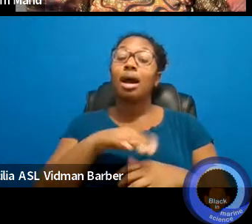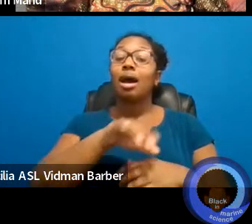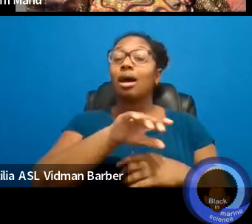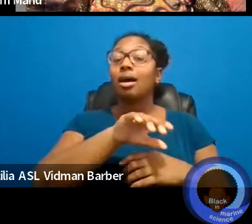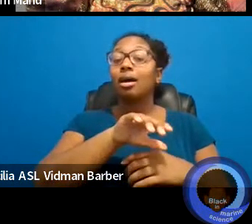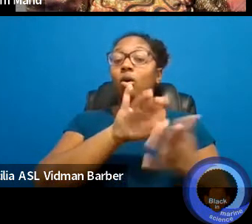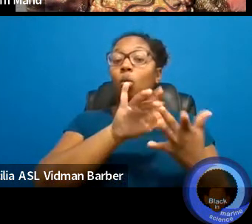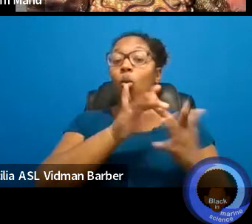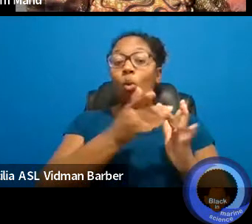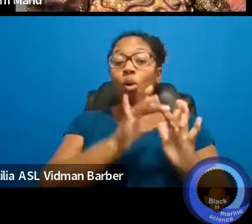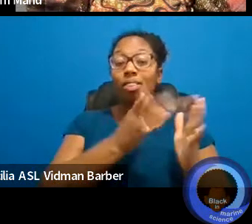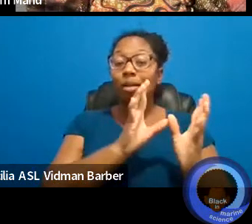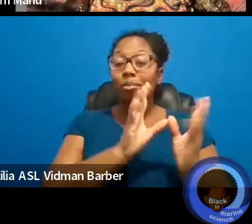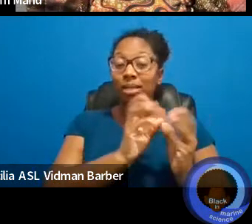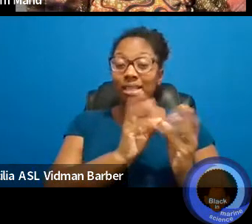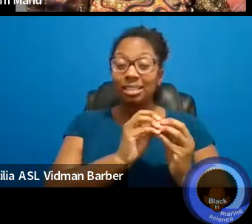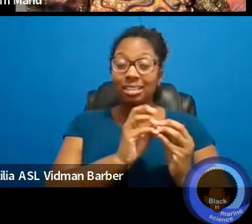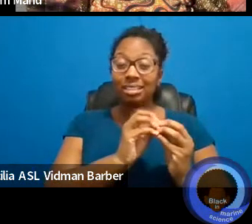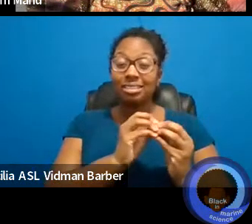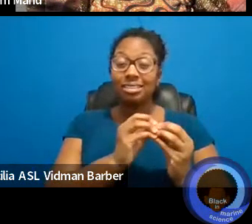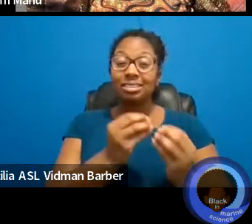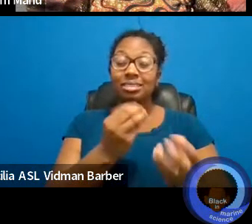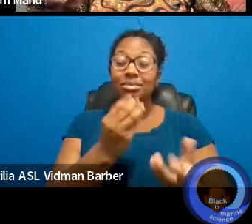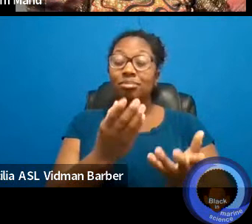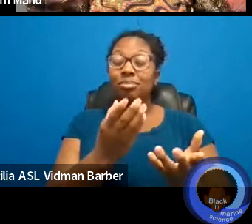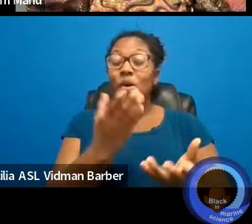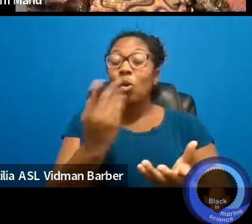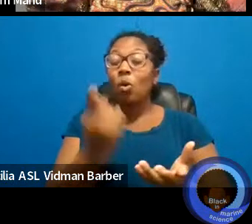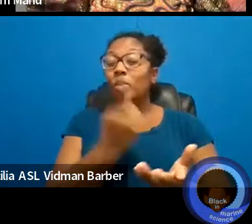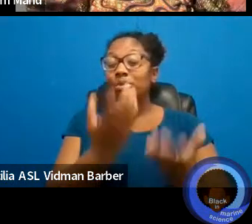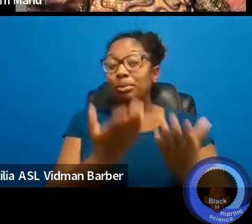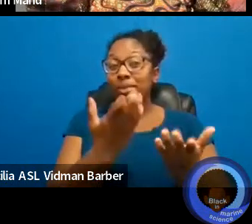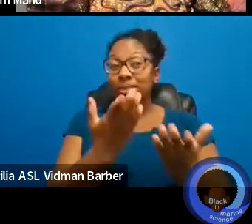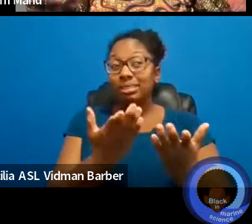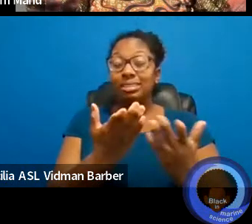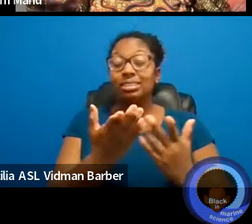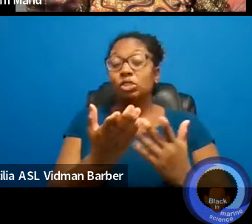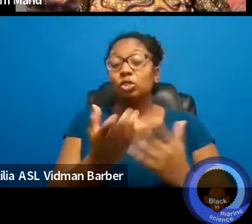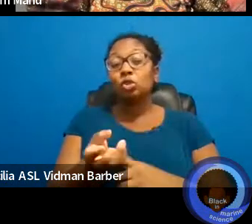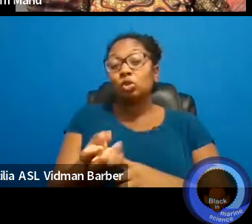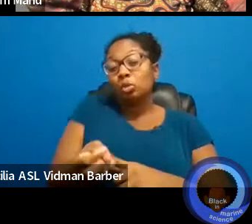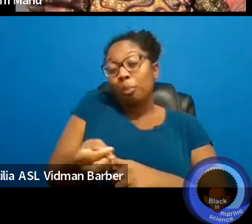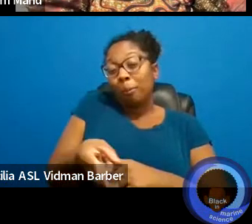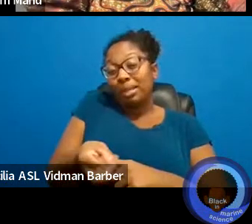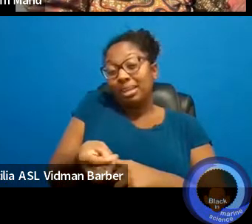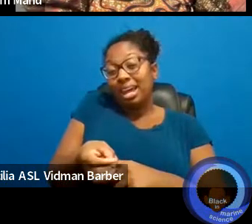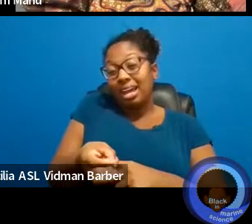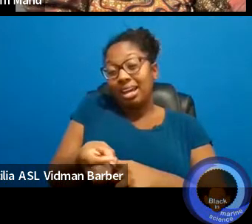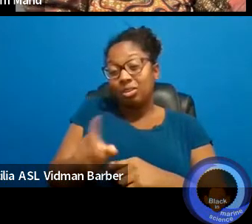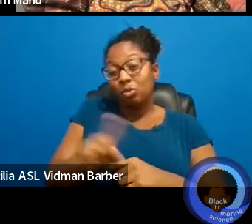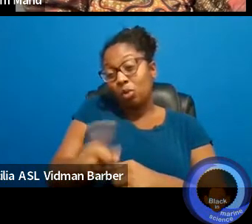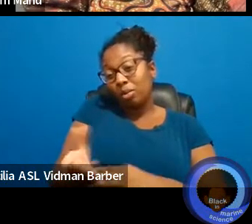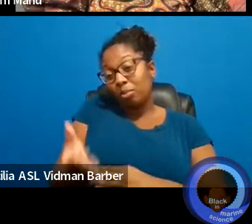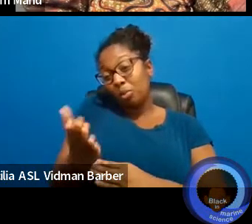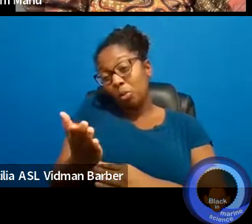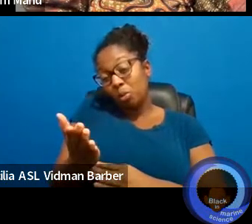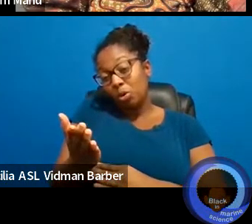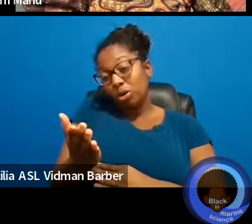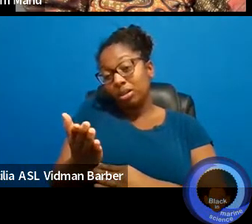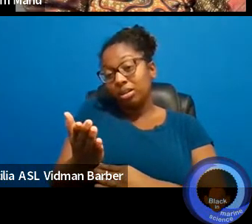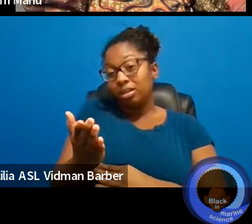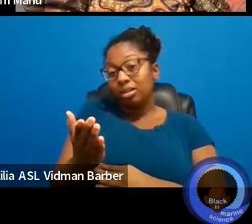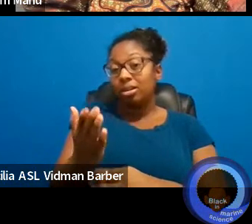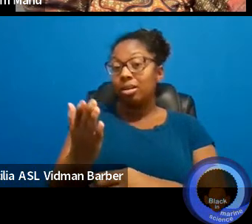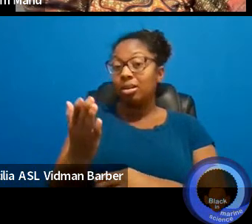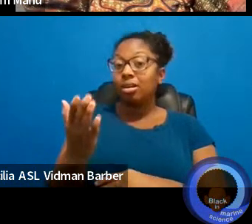me attend meeting like 12 a.m., 1 a.m. because most of the persons part of that meeting are basically from